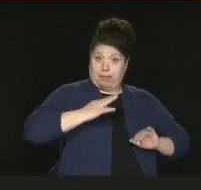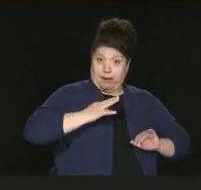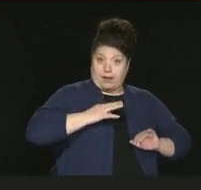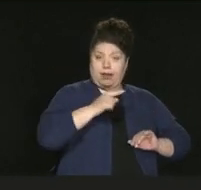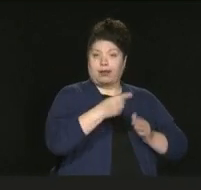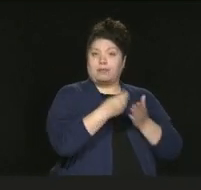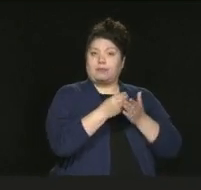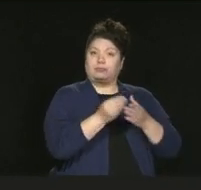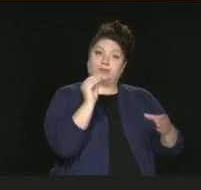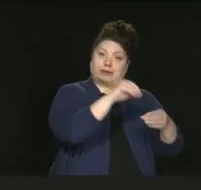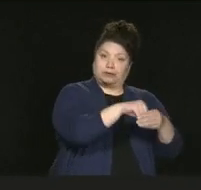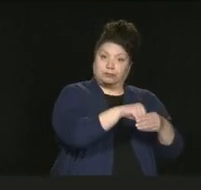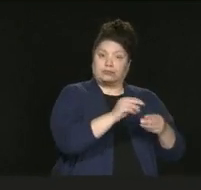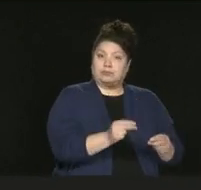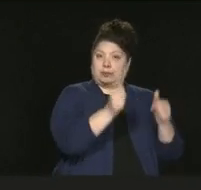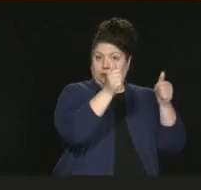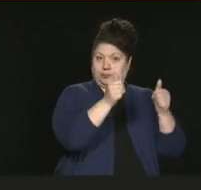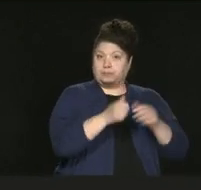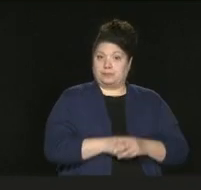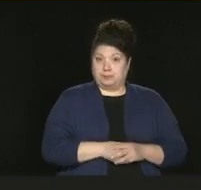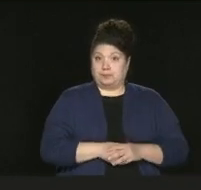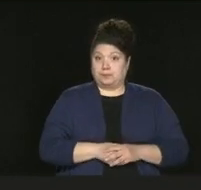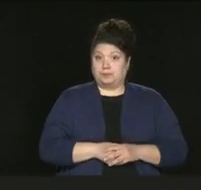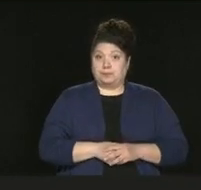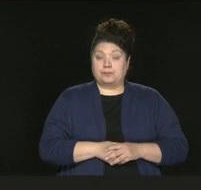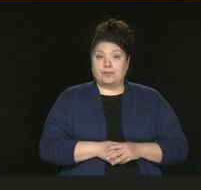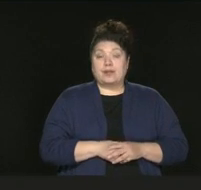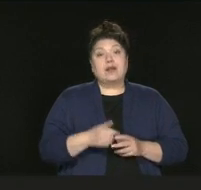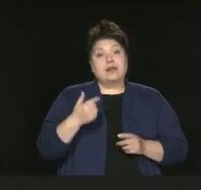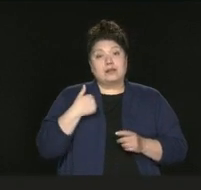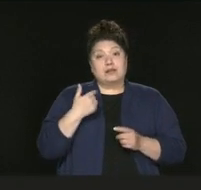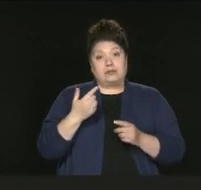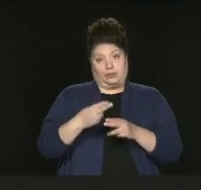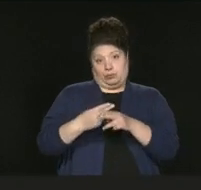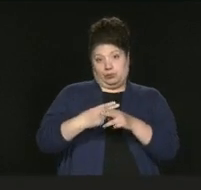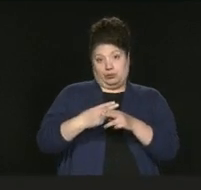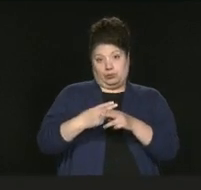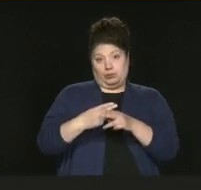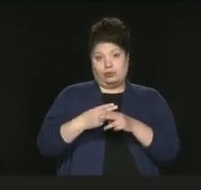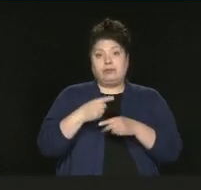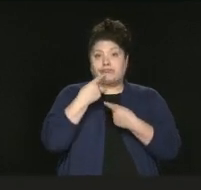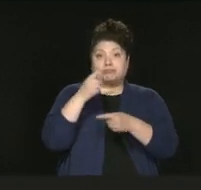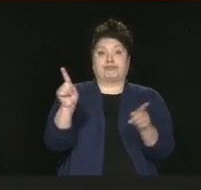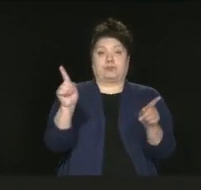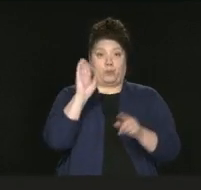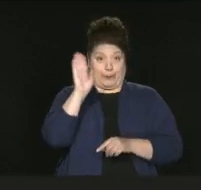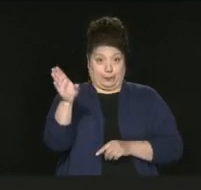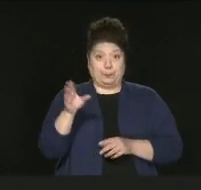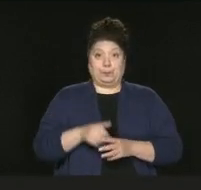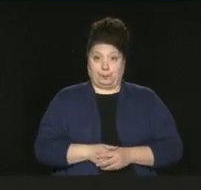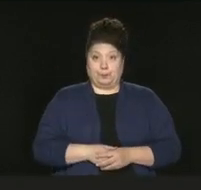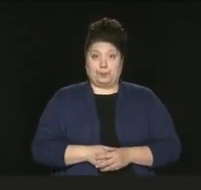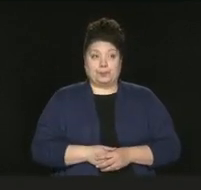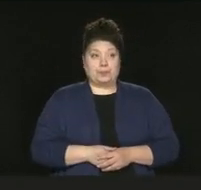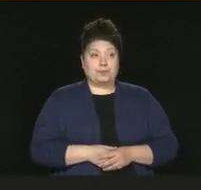So we will very, very soon be announcing further details on that. Thank you, Minister. Operator, next